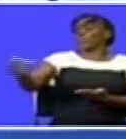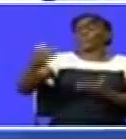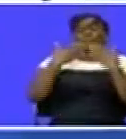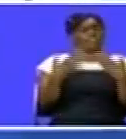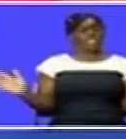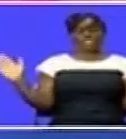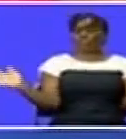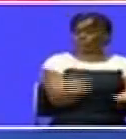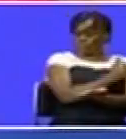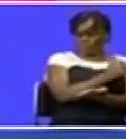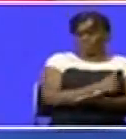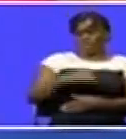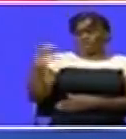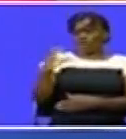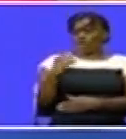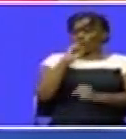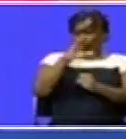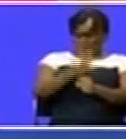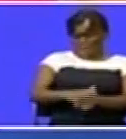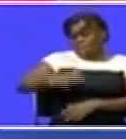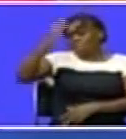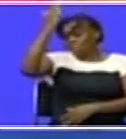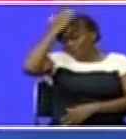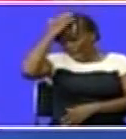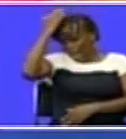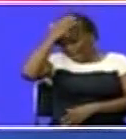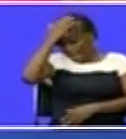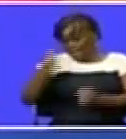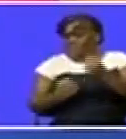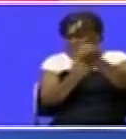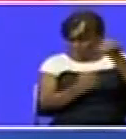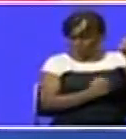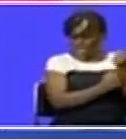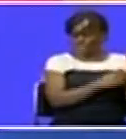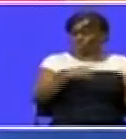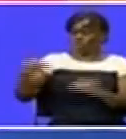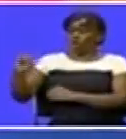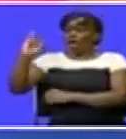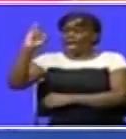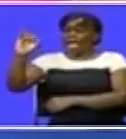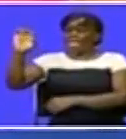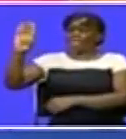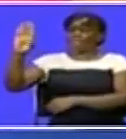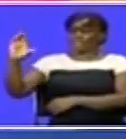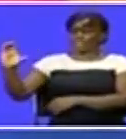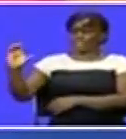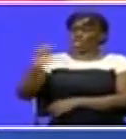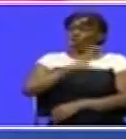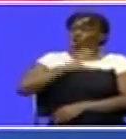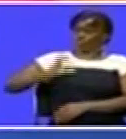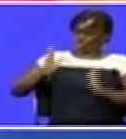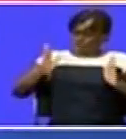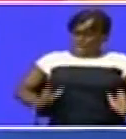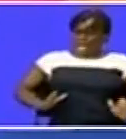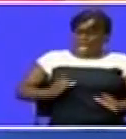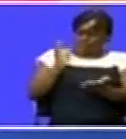kuisha. The CORD leadership has promised that on Monday it will mobilize its supporters to go to the IEBC and pile pressure to ensure that the commissioners go